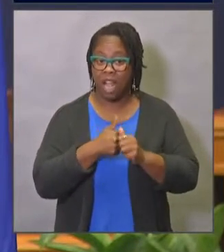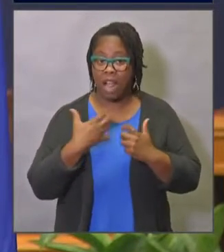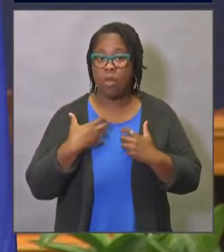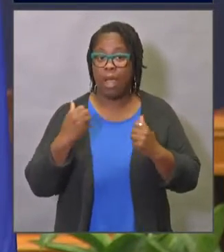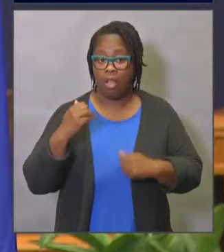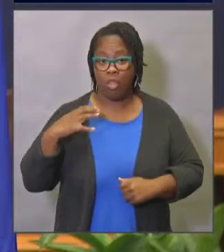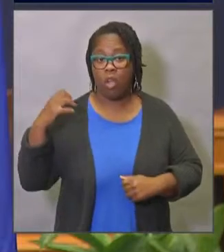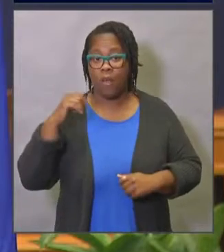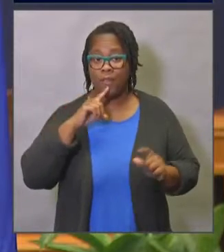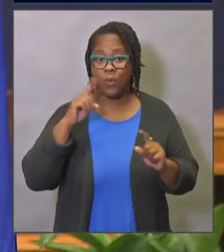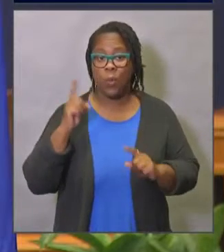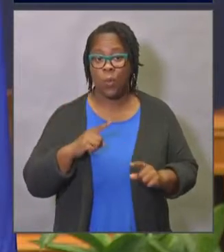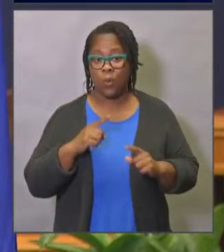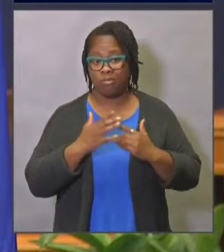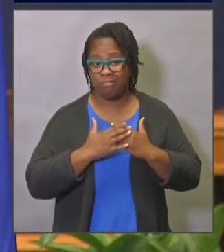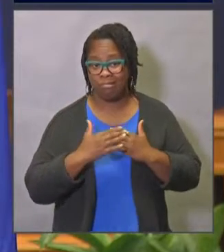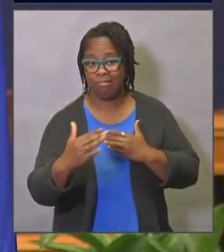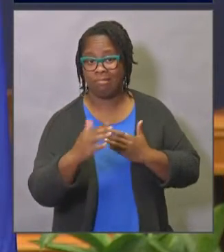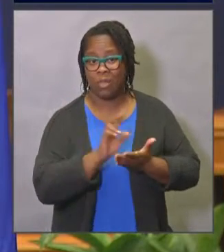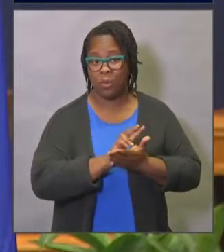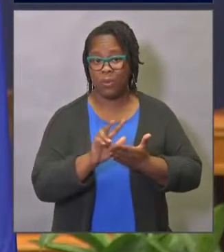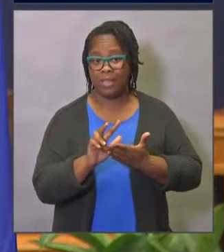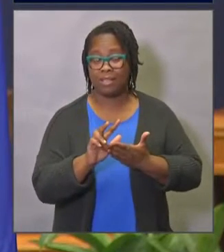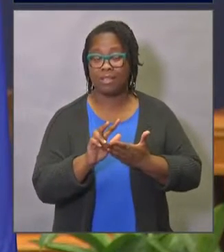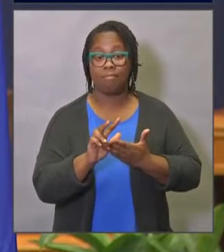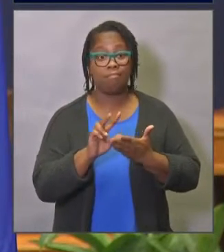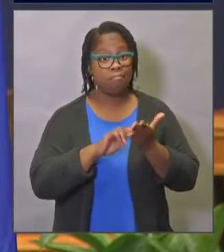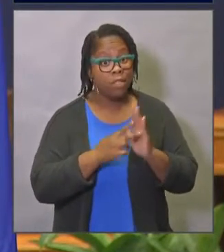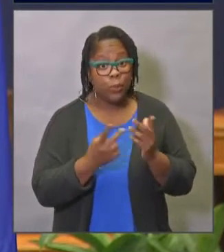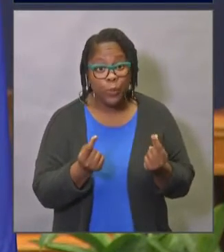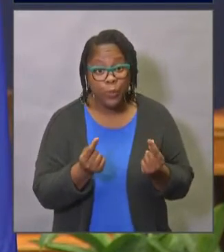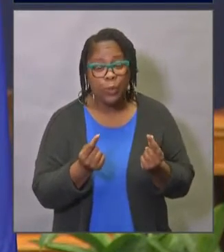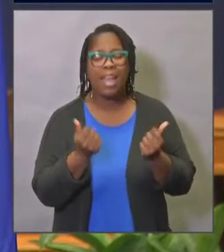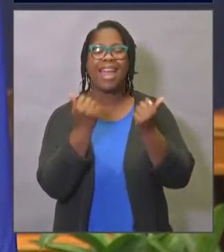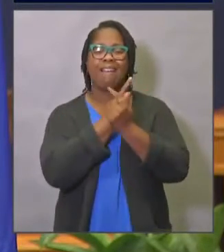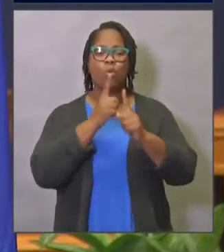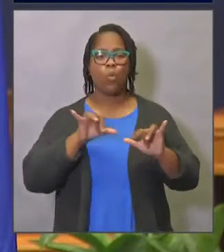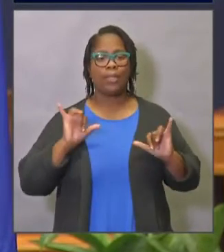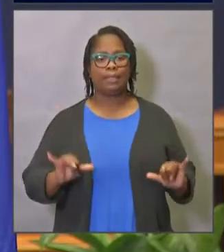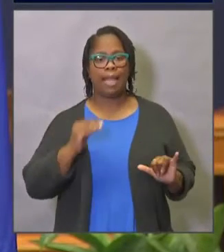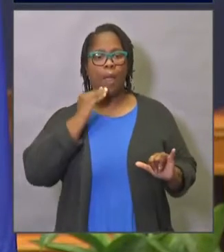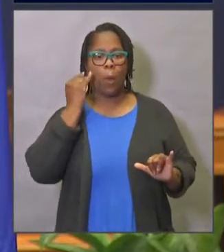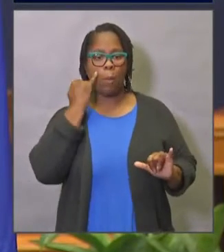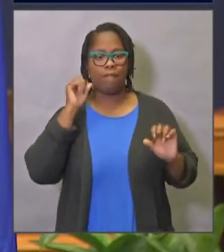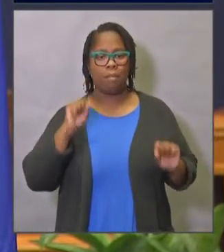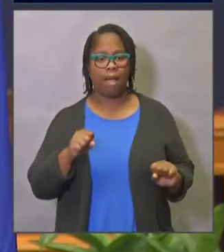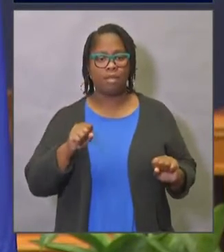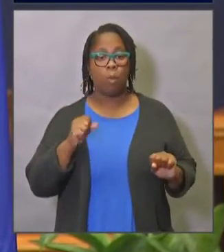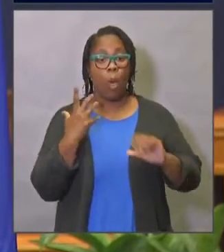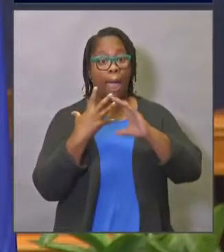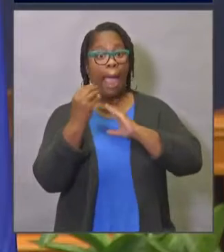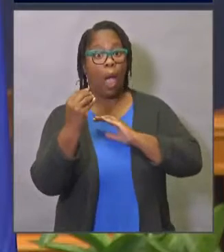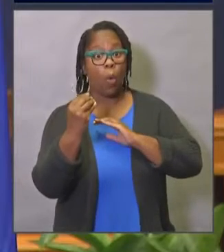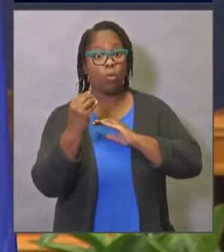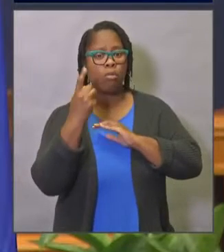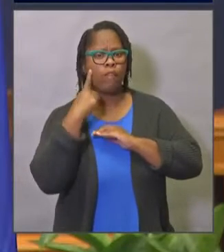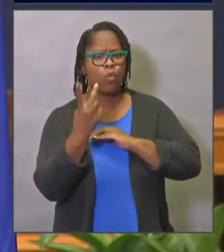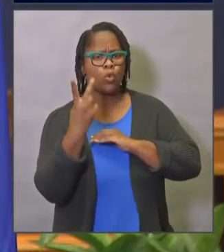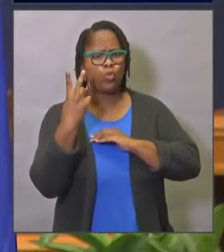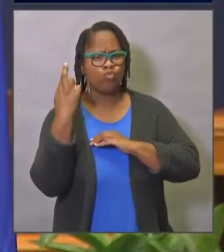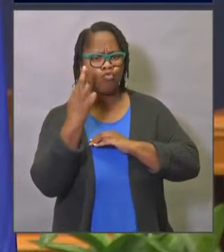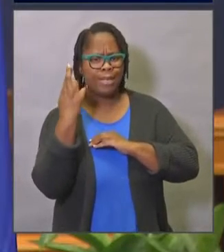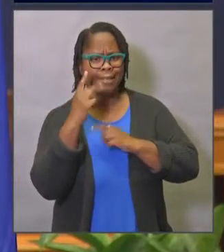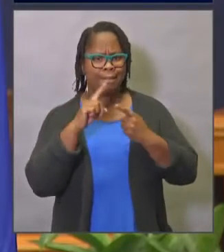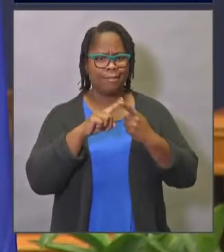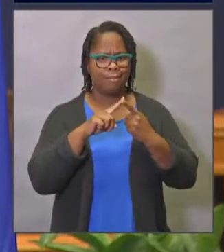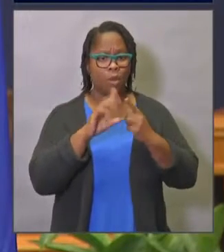3 weeks. Everyone should stay home as much as possible and only go out for 2 reasons: to provide or use an